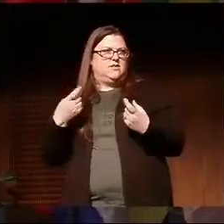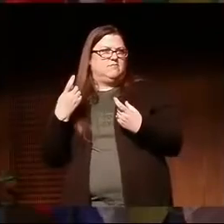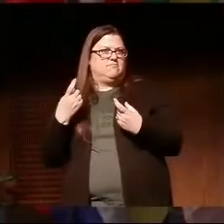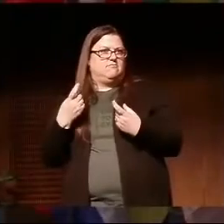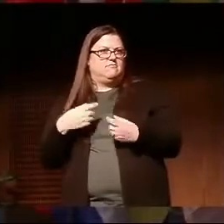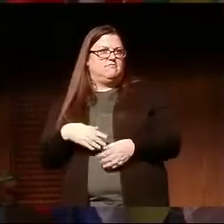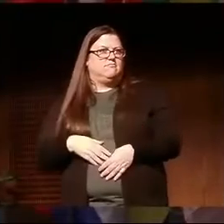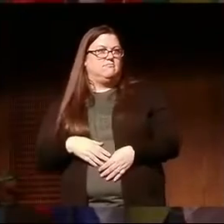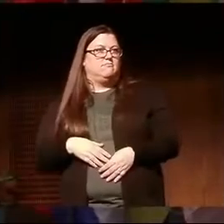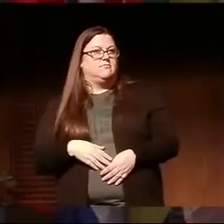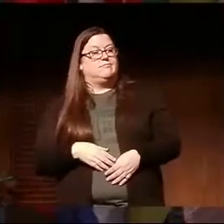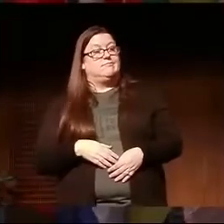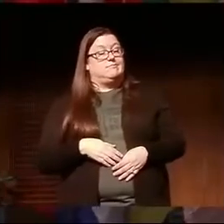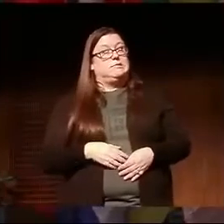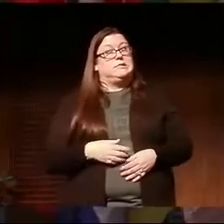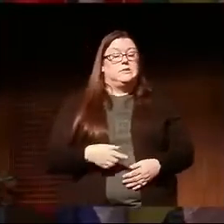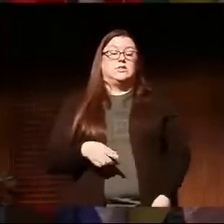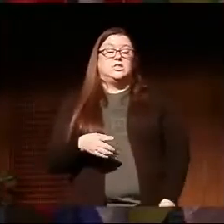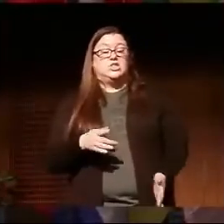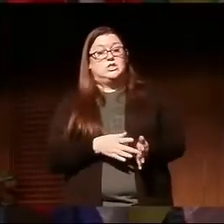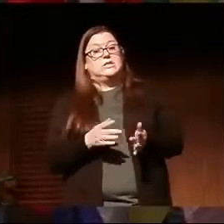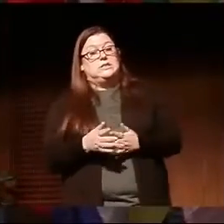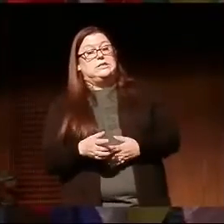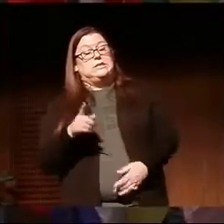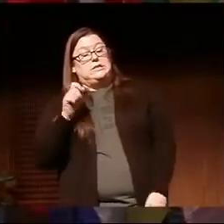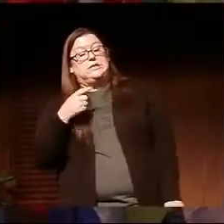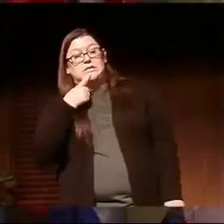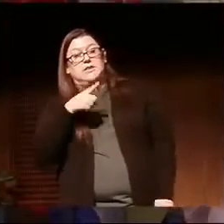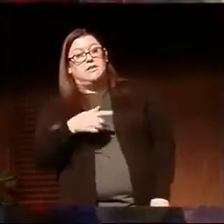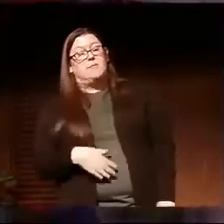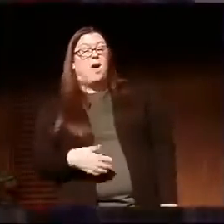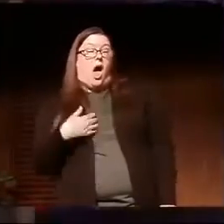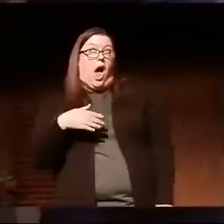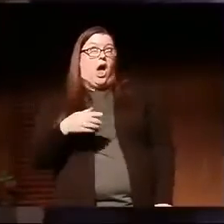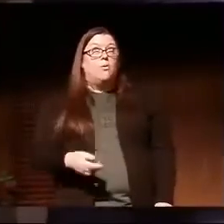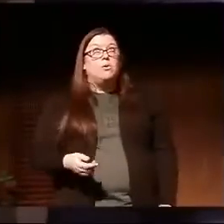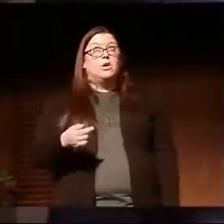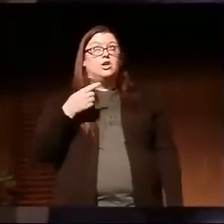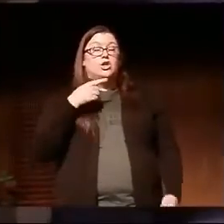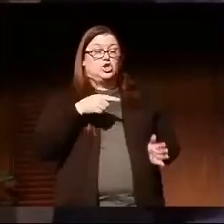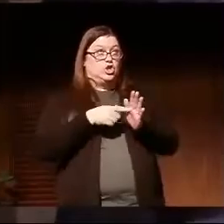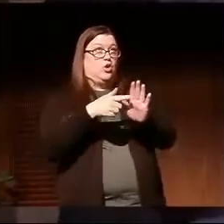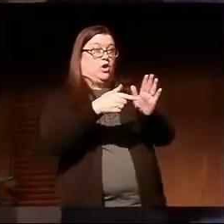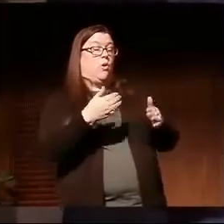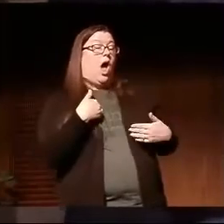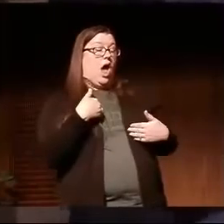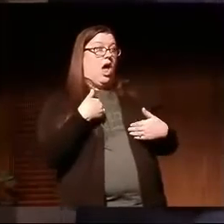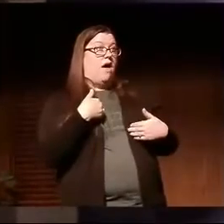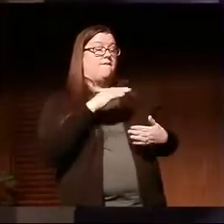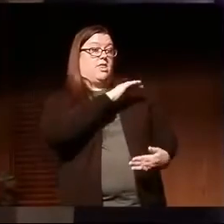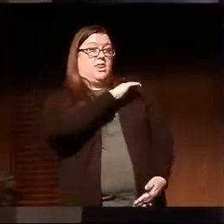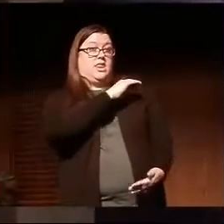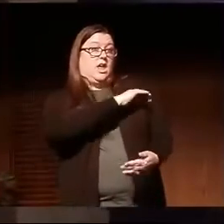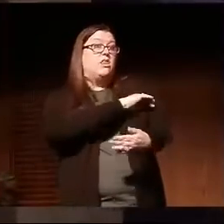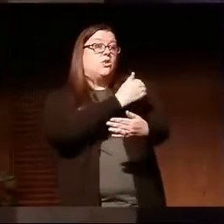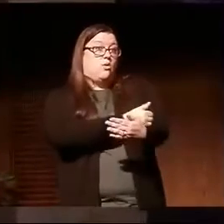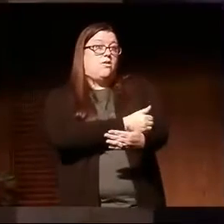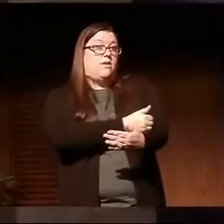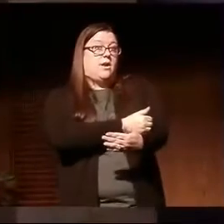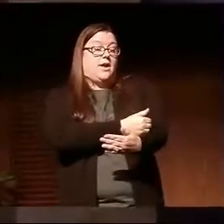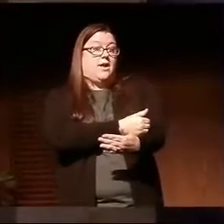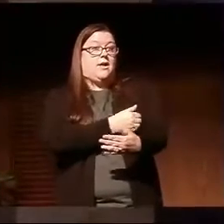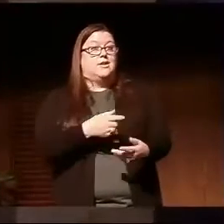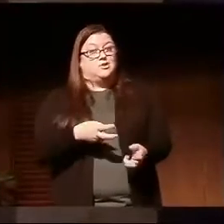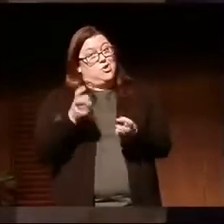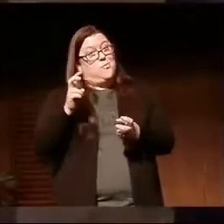And then Jesus has to set them straight. And let me show you, I have the authority to forgive sins. And he causes the paralytic to walk. But it's a trial,